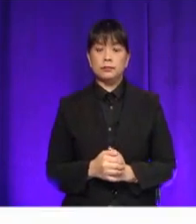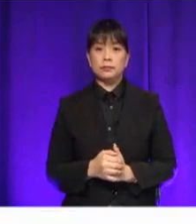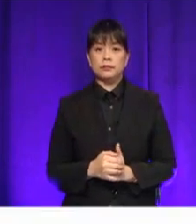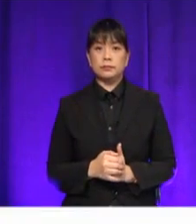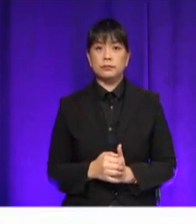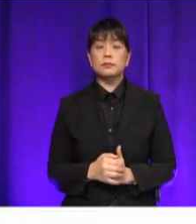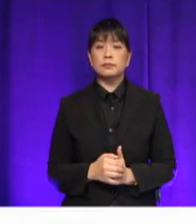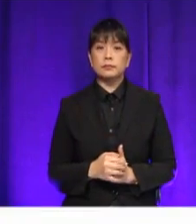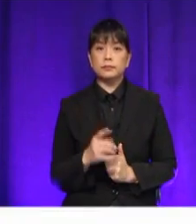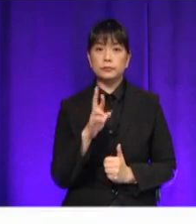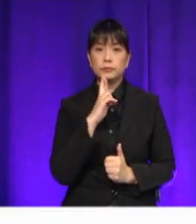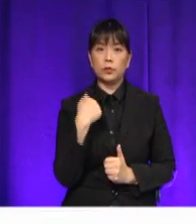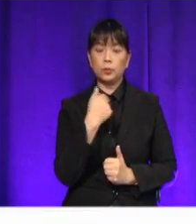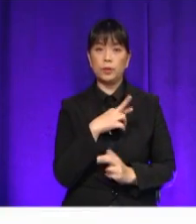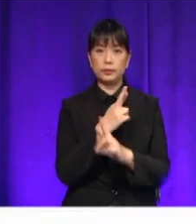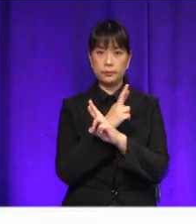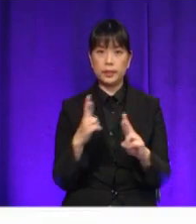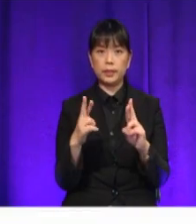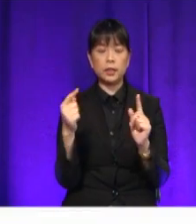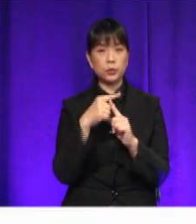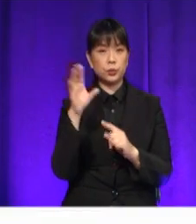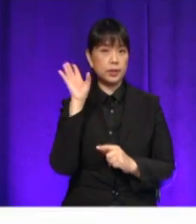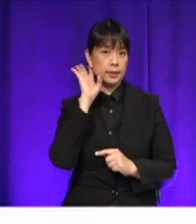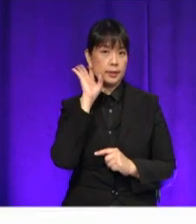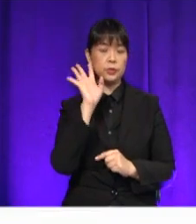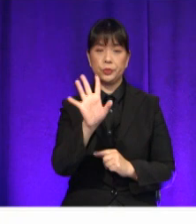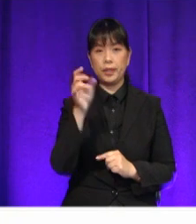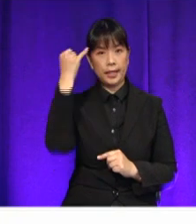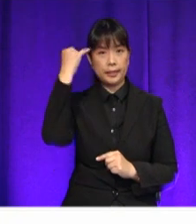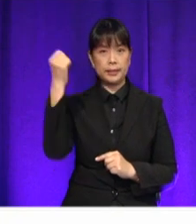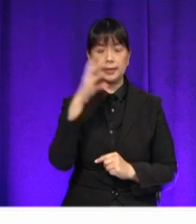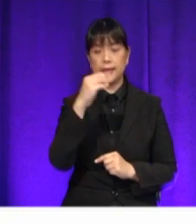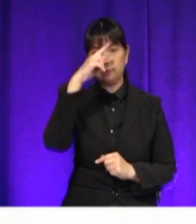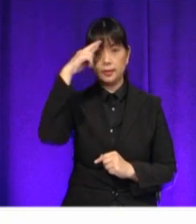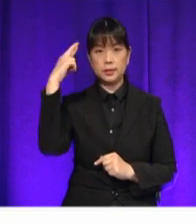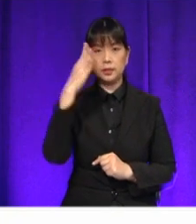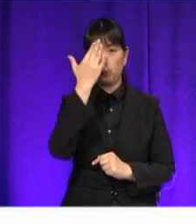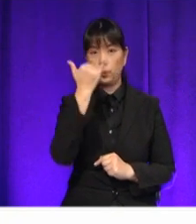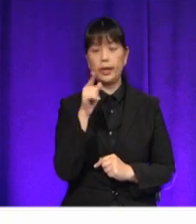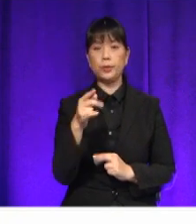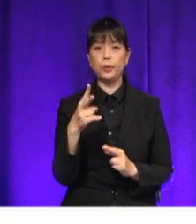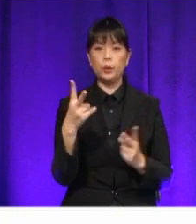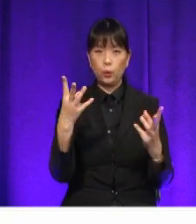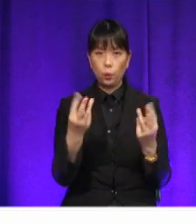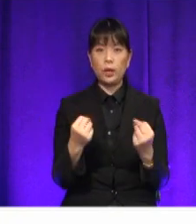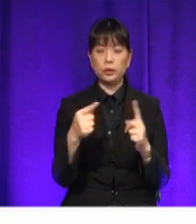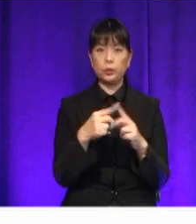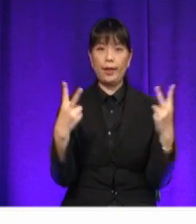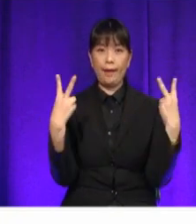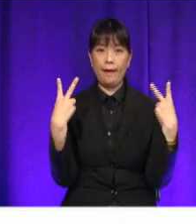hear your ideas and reasons why you want to have ...